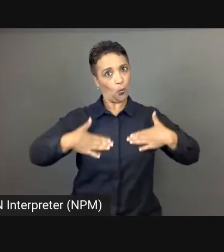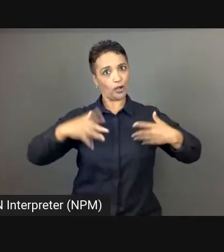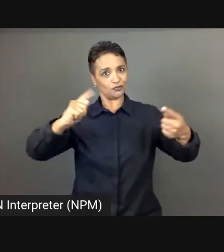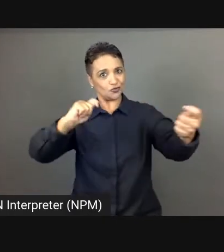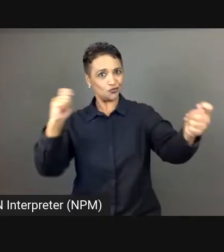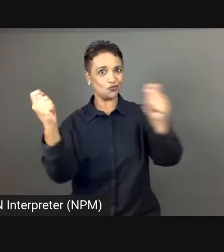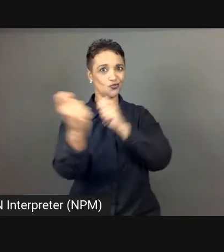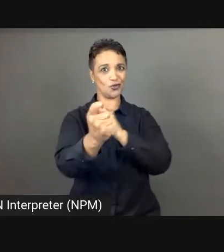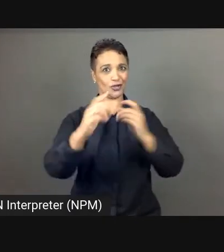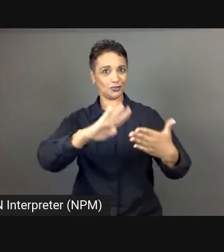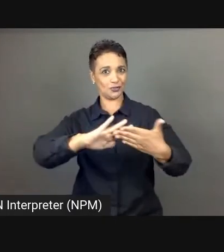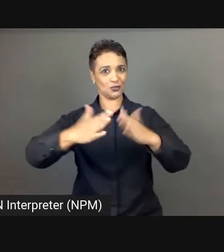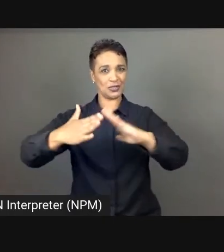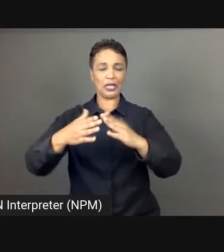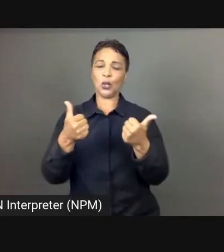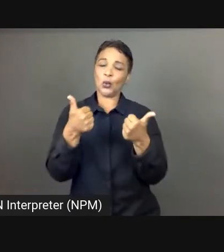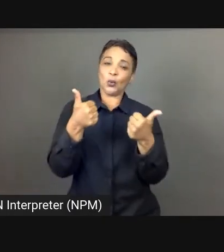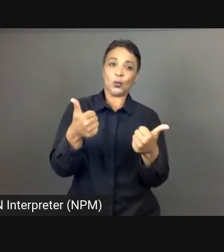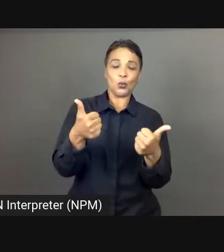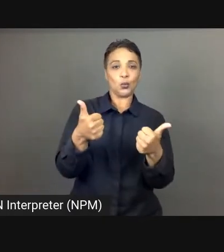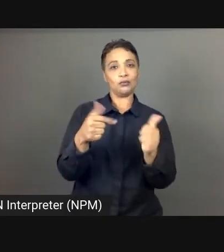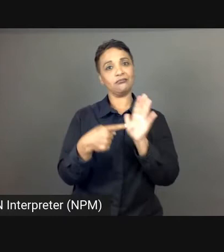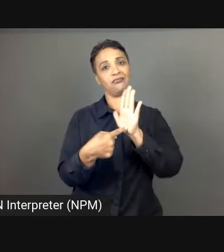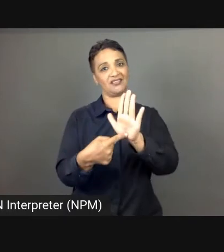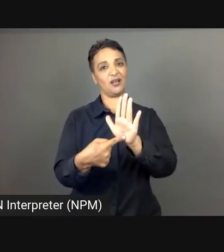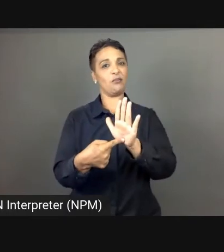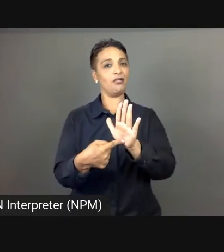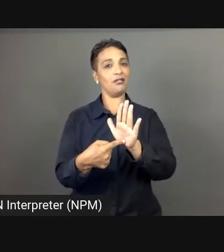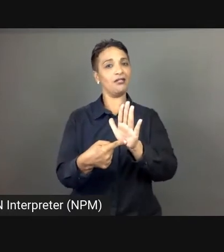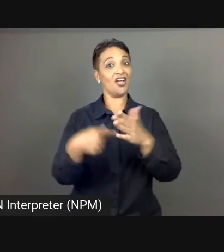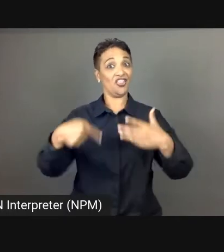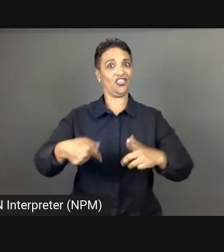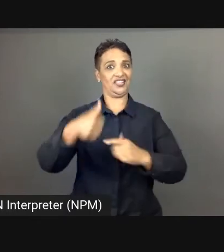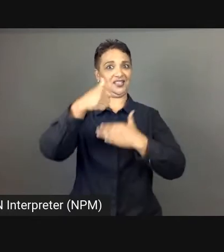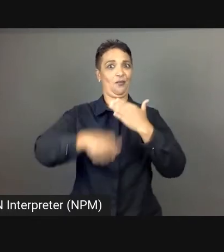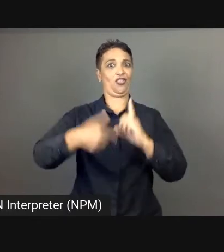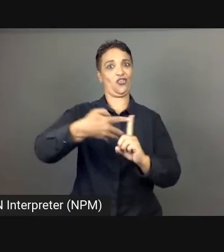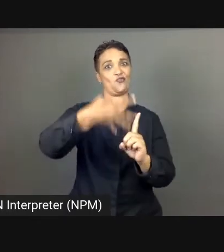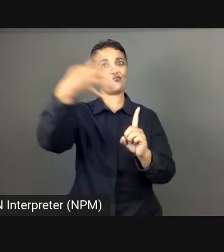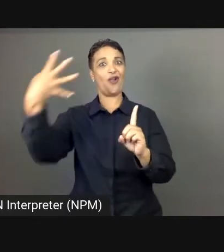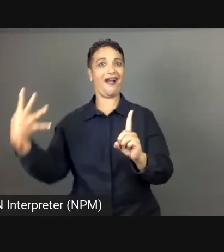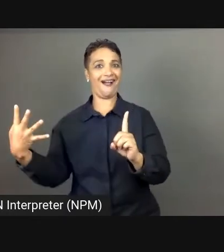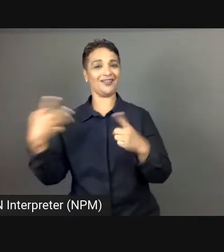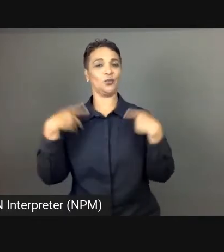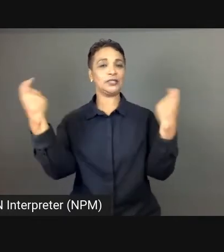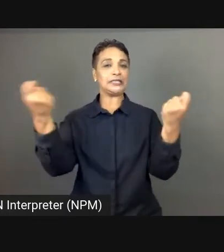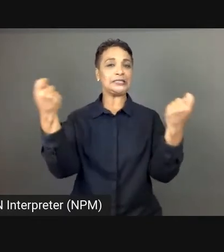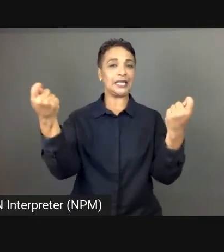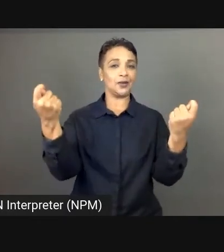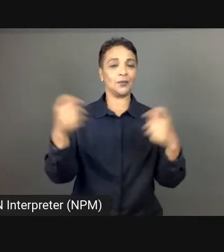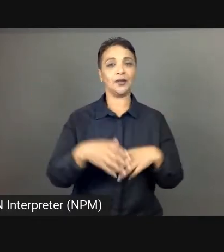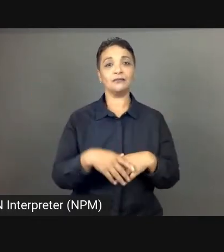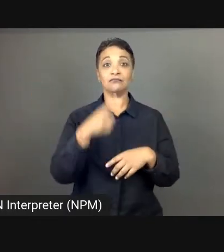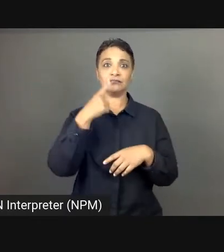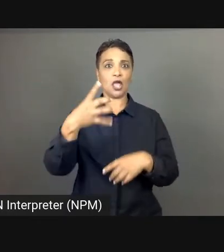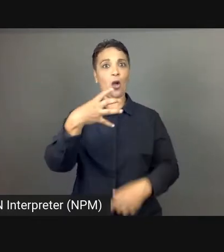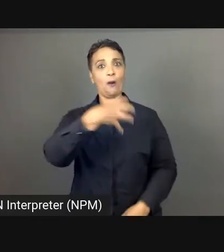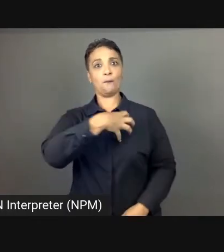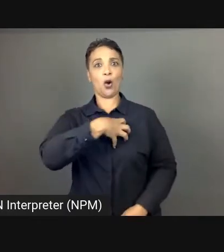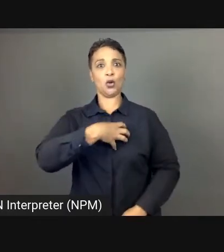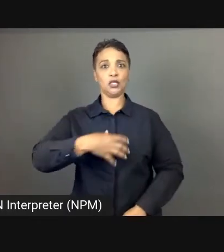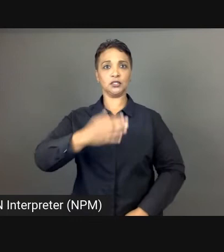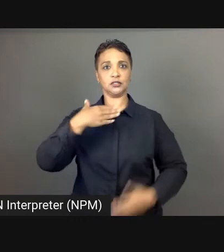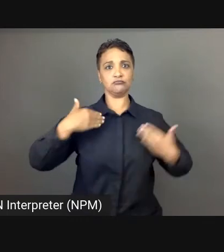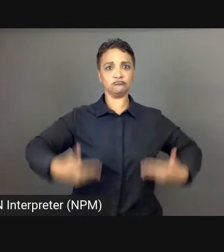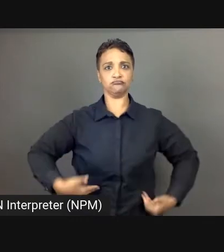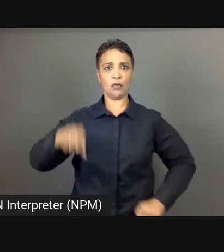a really good example of that is pride marches, and the debates about whether police should be marching in uniform in pride marches